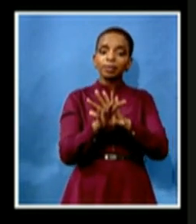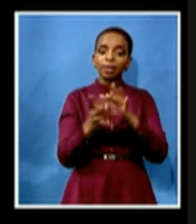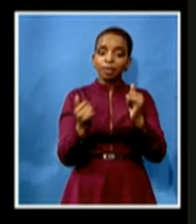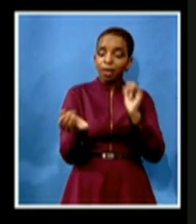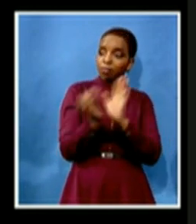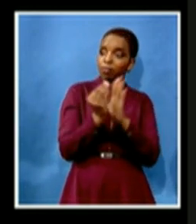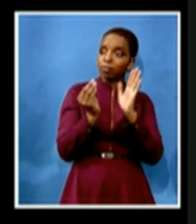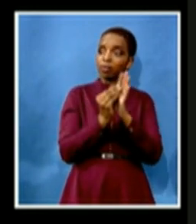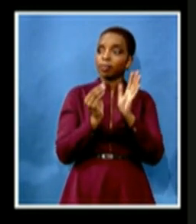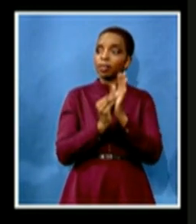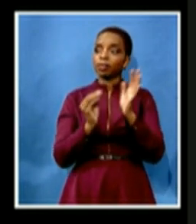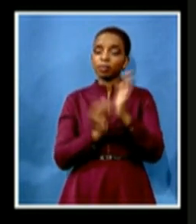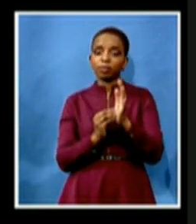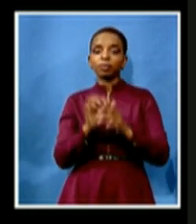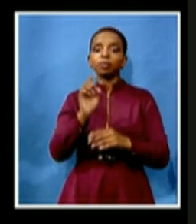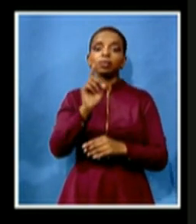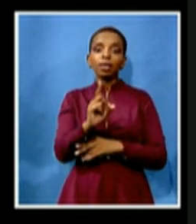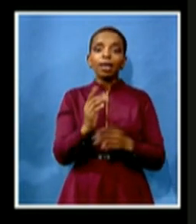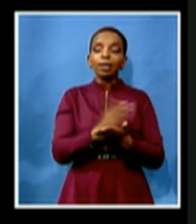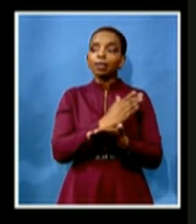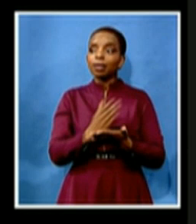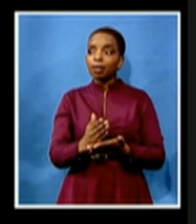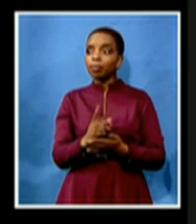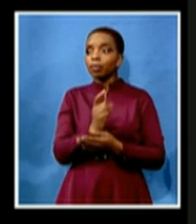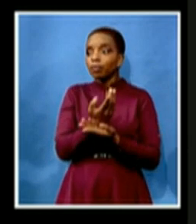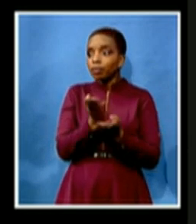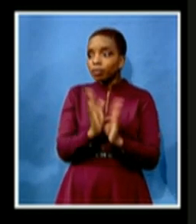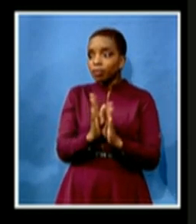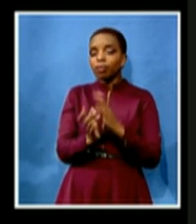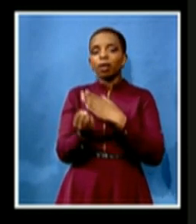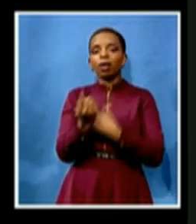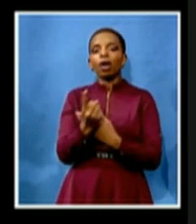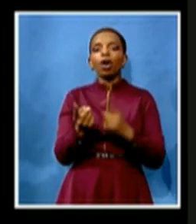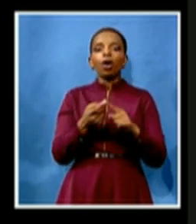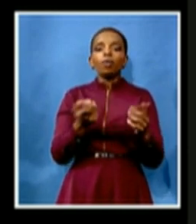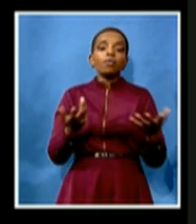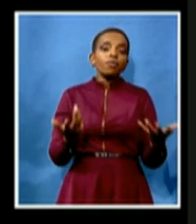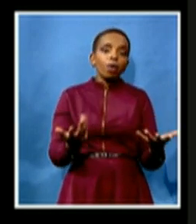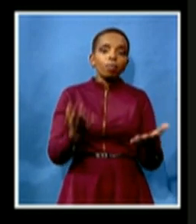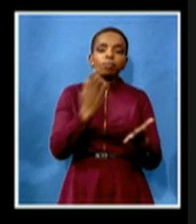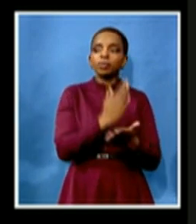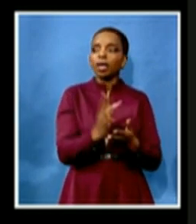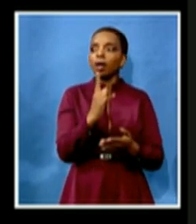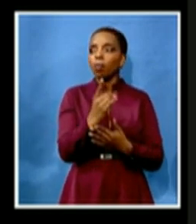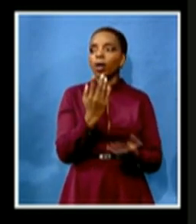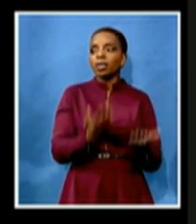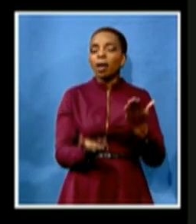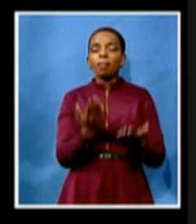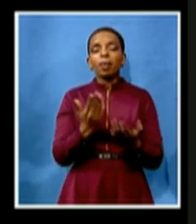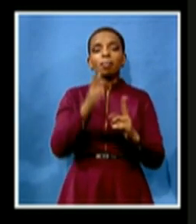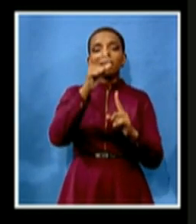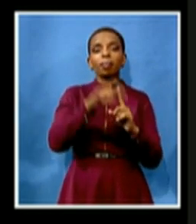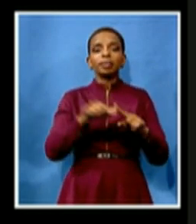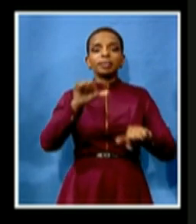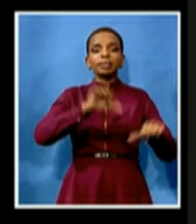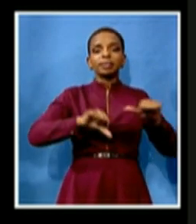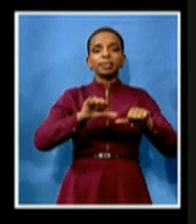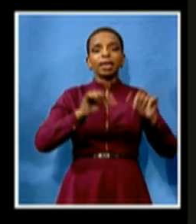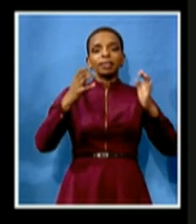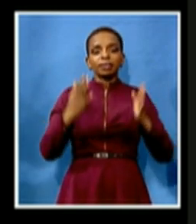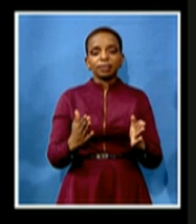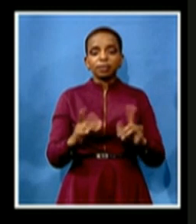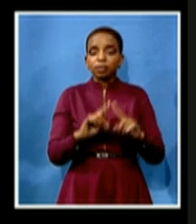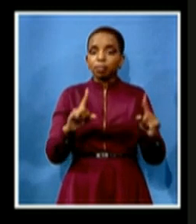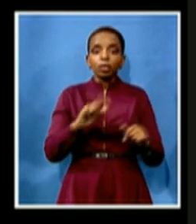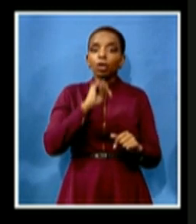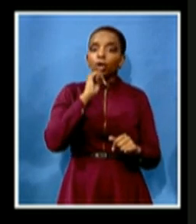from someone who may be a scientist or an expert, but they're not necessarily scientific views. They are political